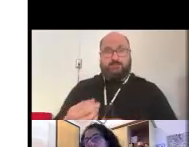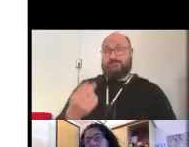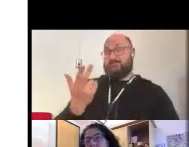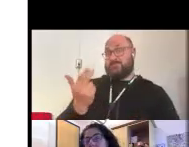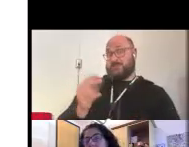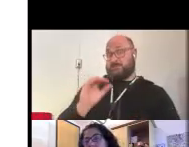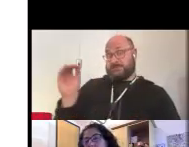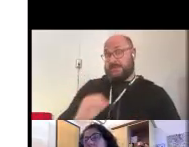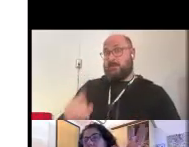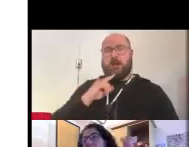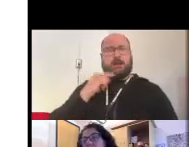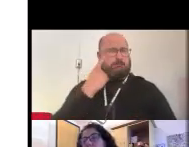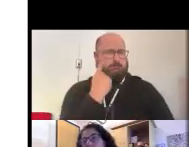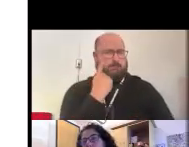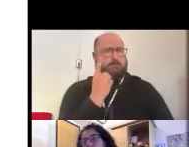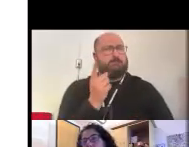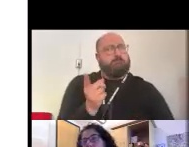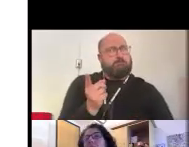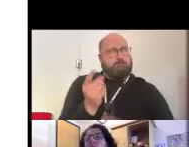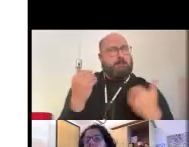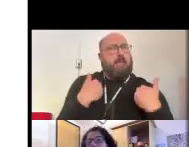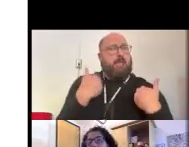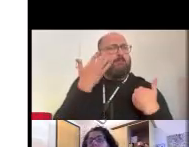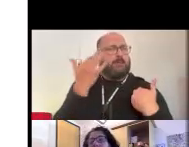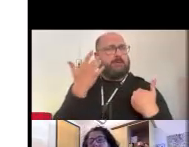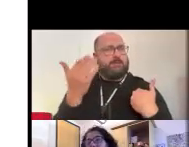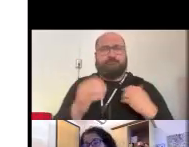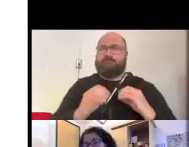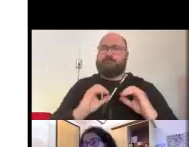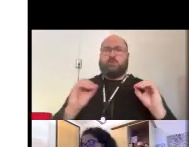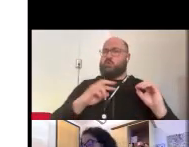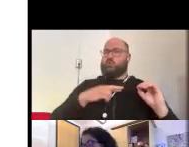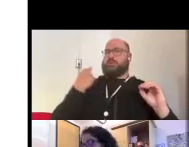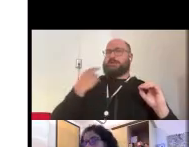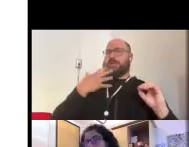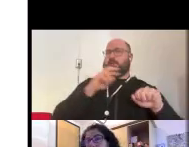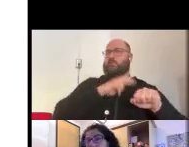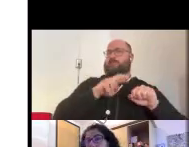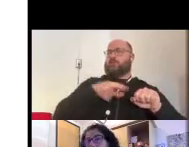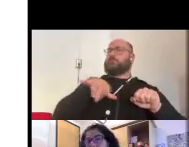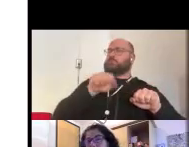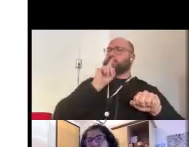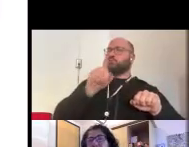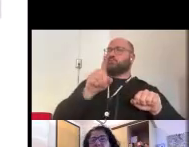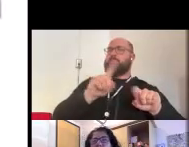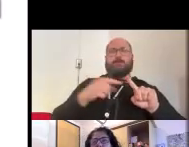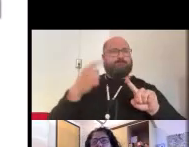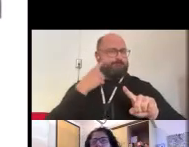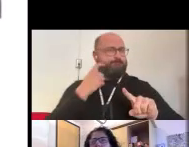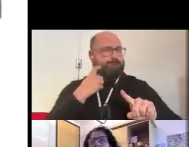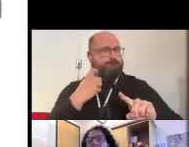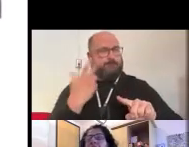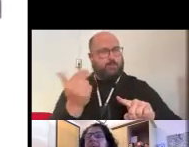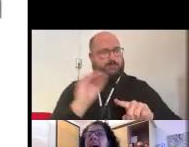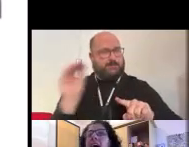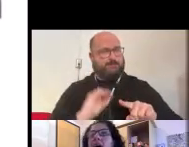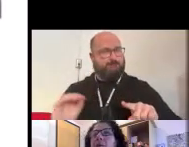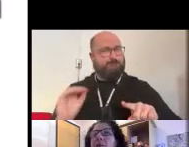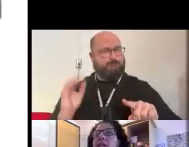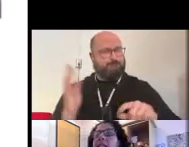by providers of having autism despite the no risk and referred at that encounter for a diagnostic evaluation.